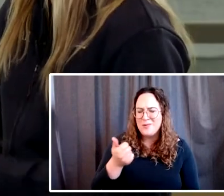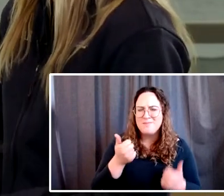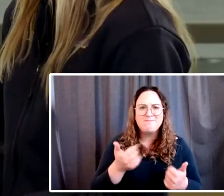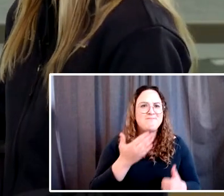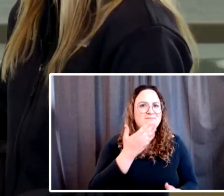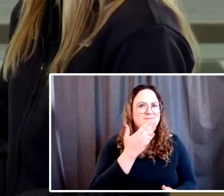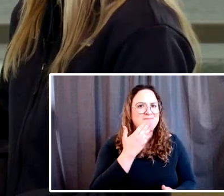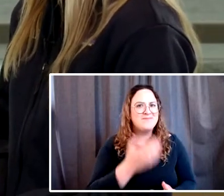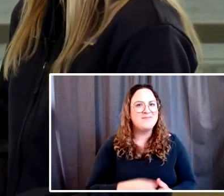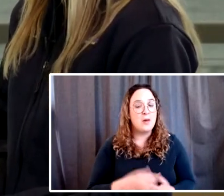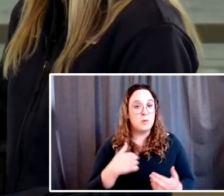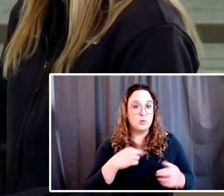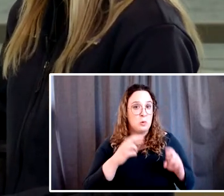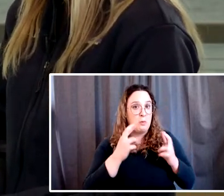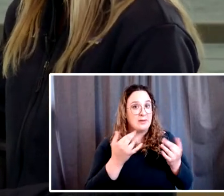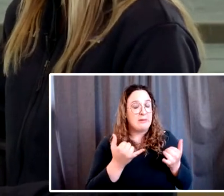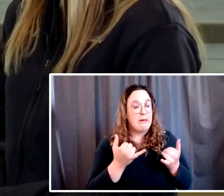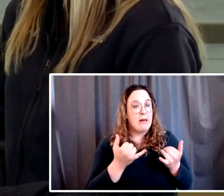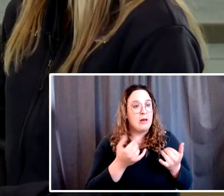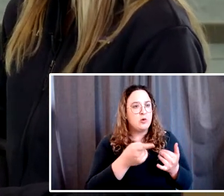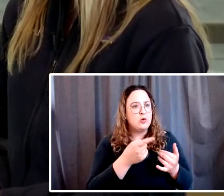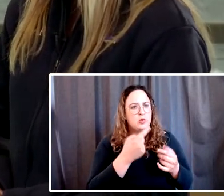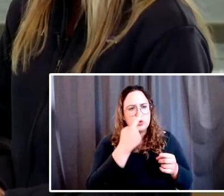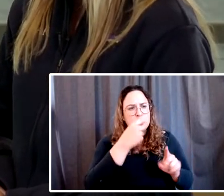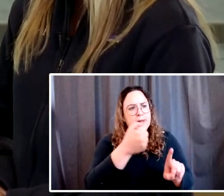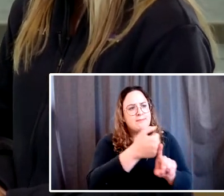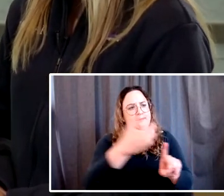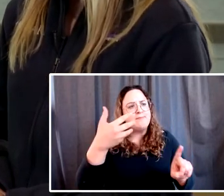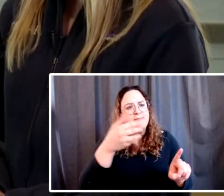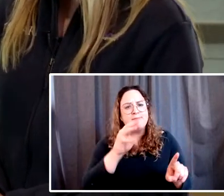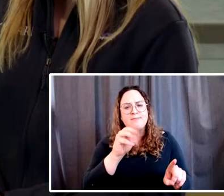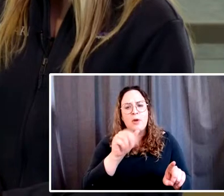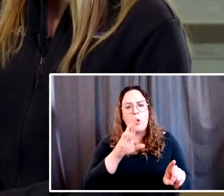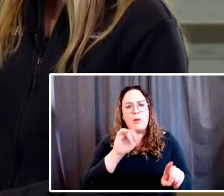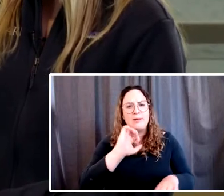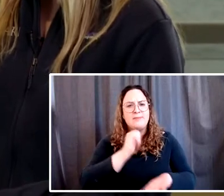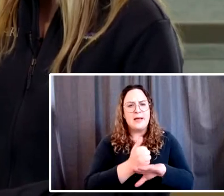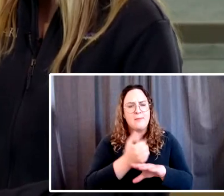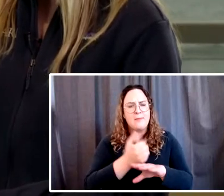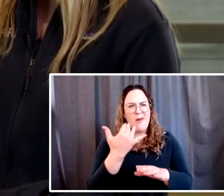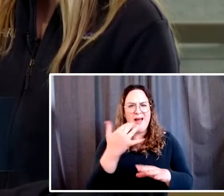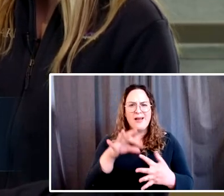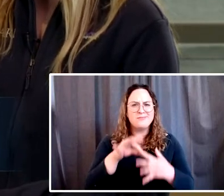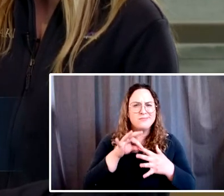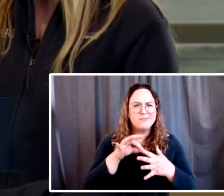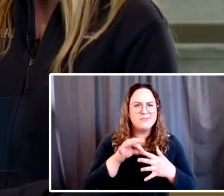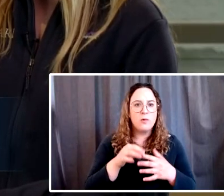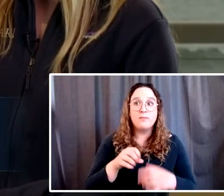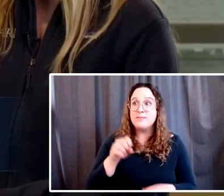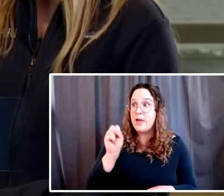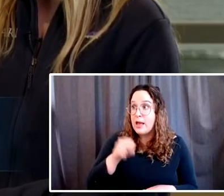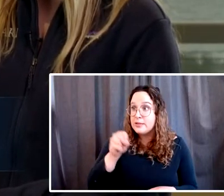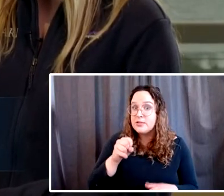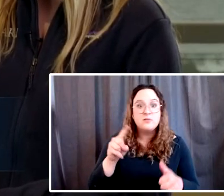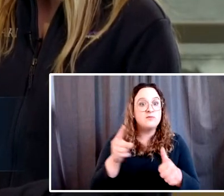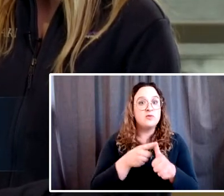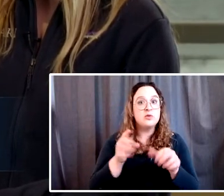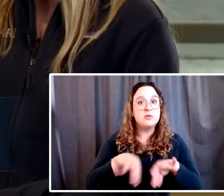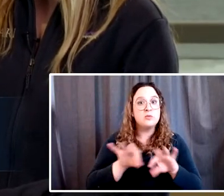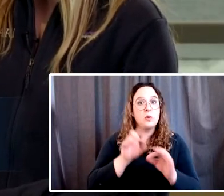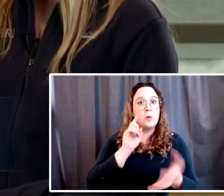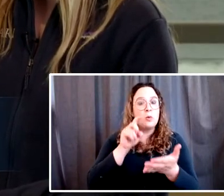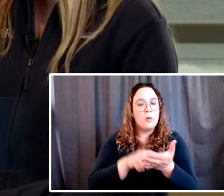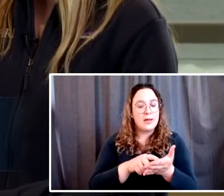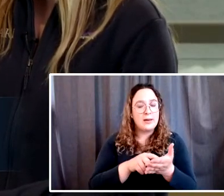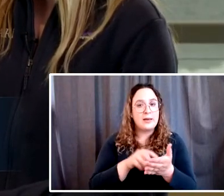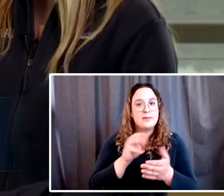start off, you'd be able to tell us a little bit more about MBARI's unique location. I would love to do that. First of all, it's important to recognize that MBARI is